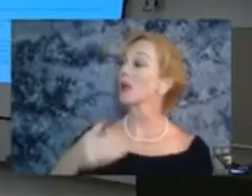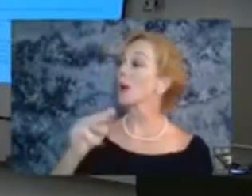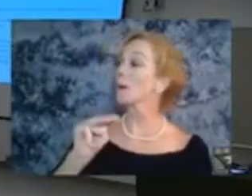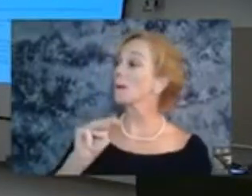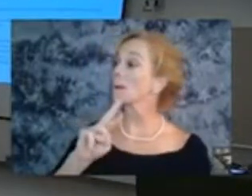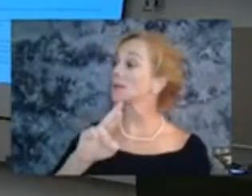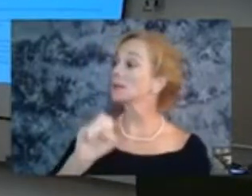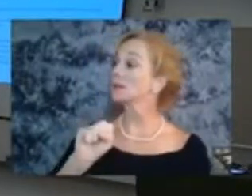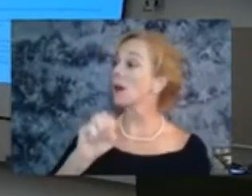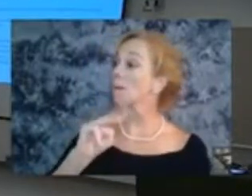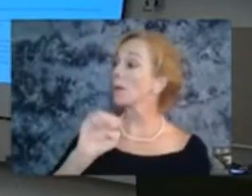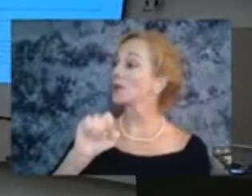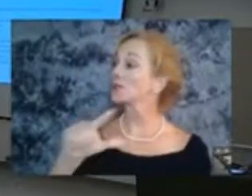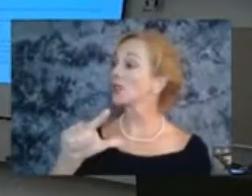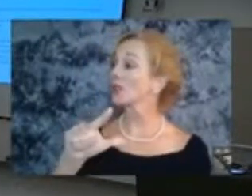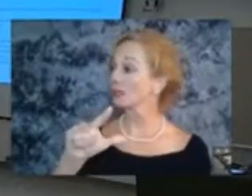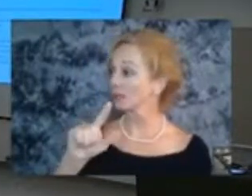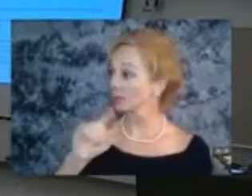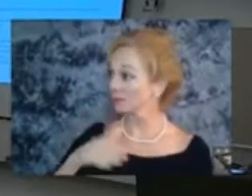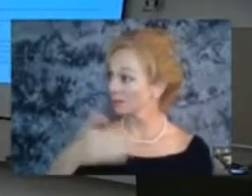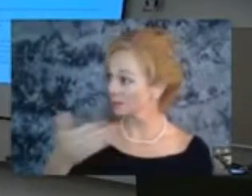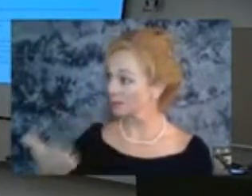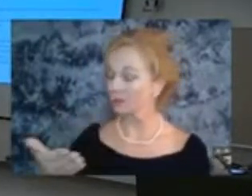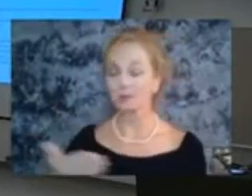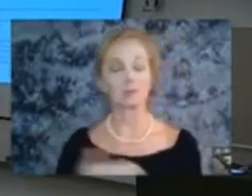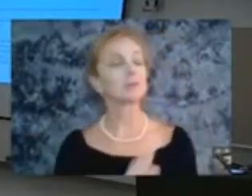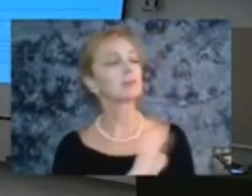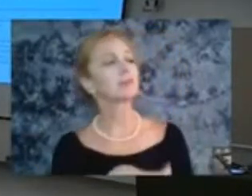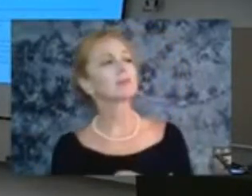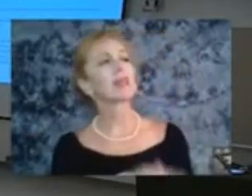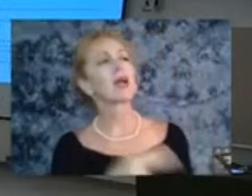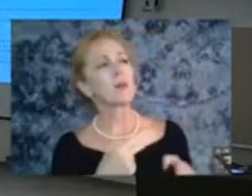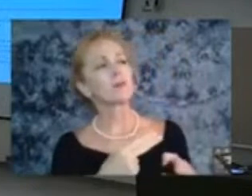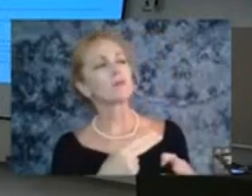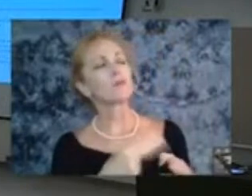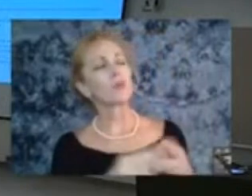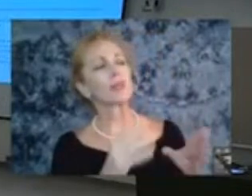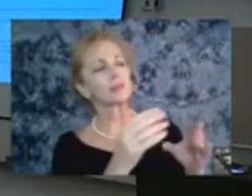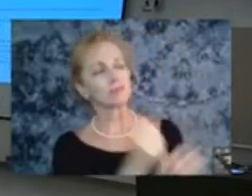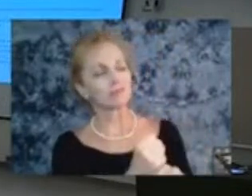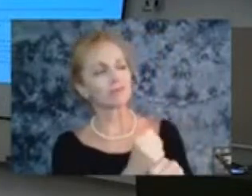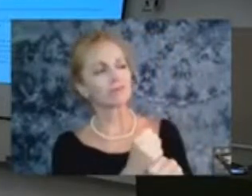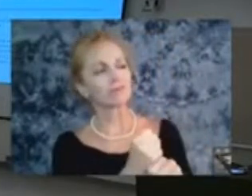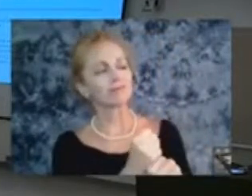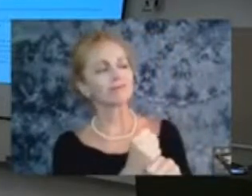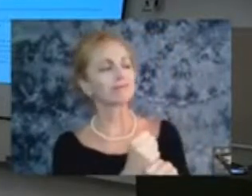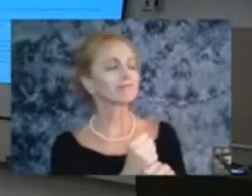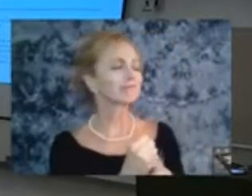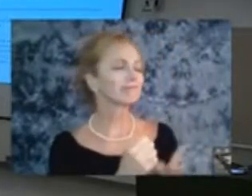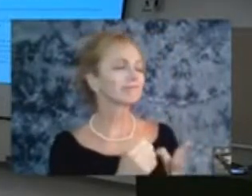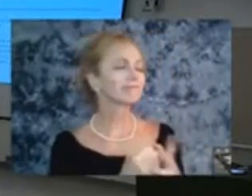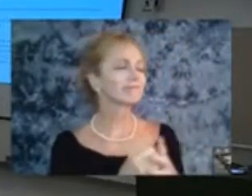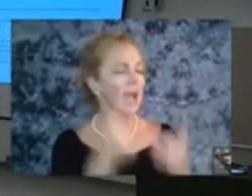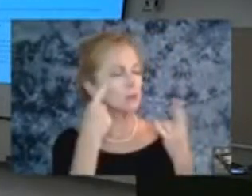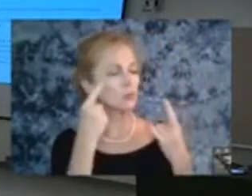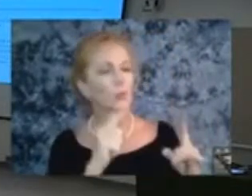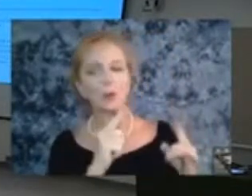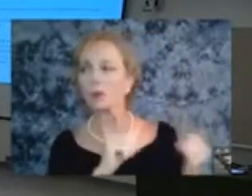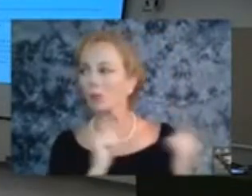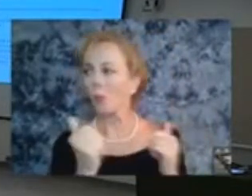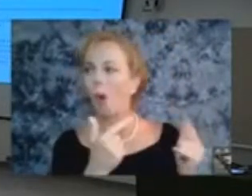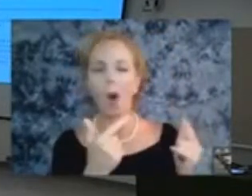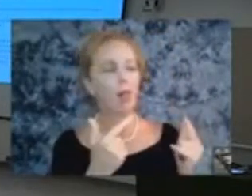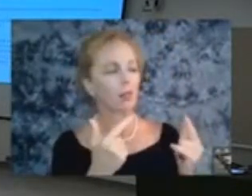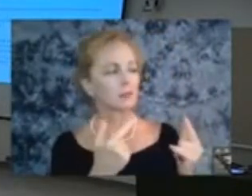Briefly, I also echo all the sentiments expressed as I've been responding and forwarding